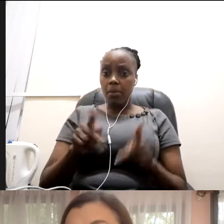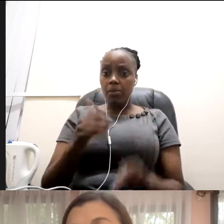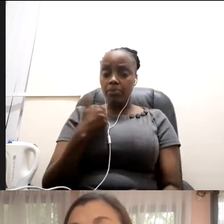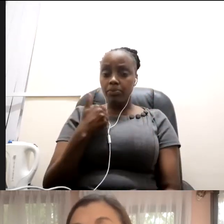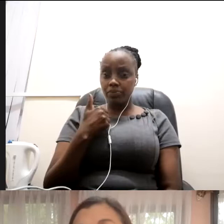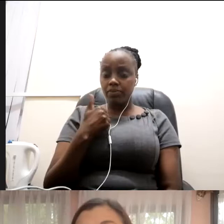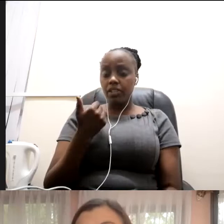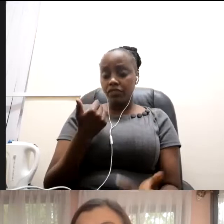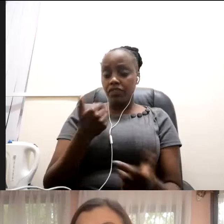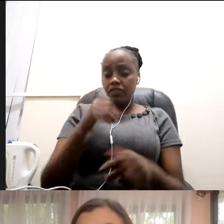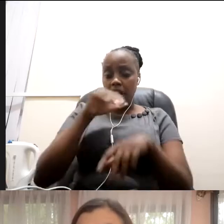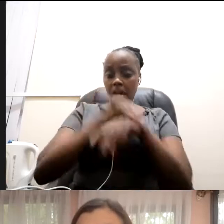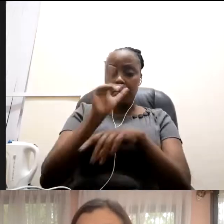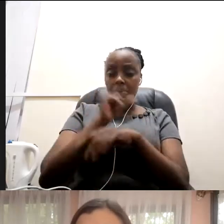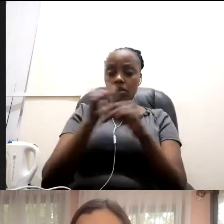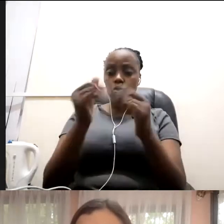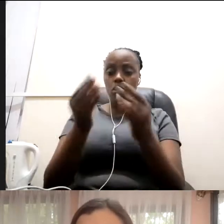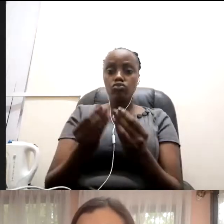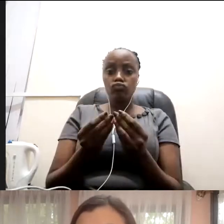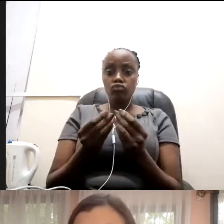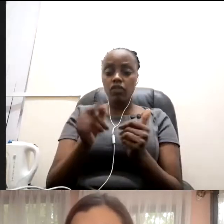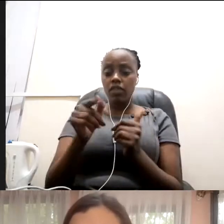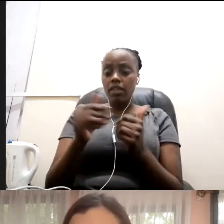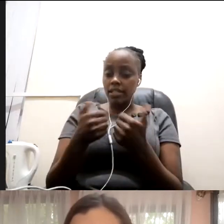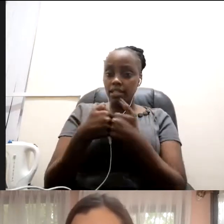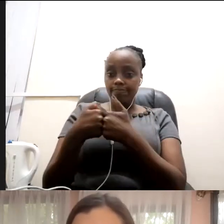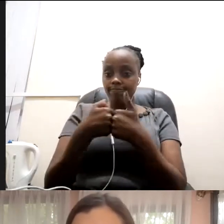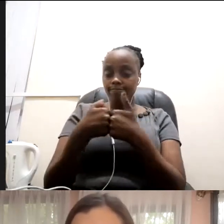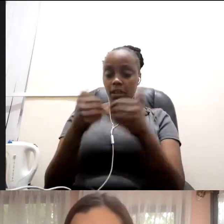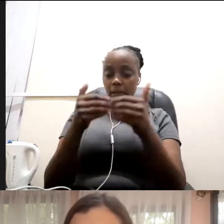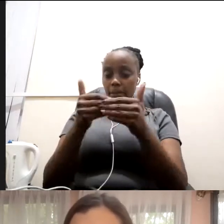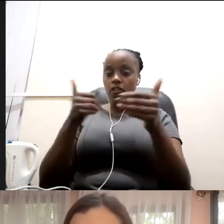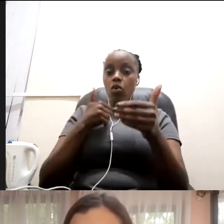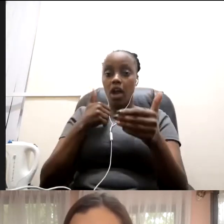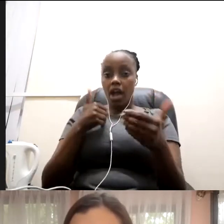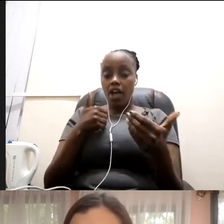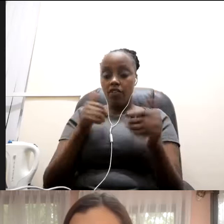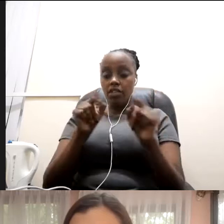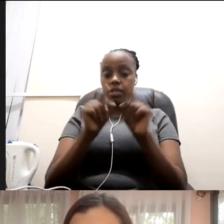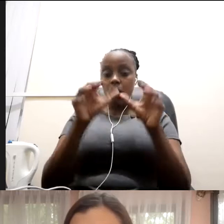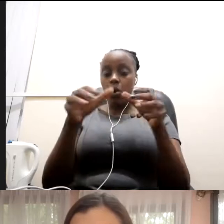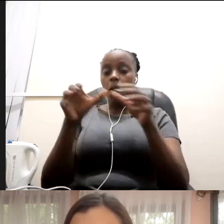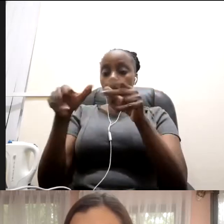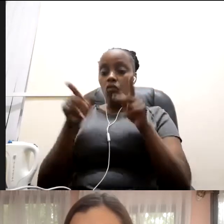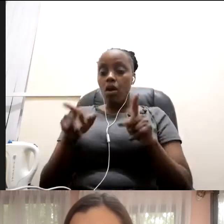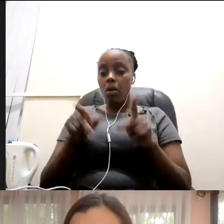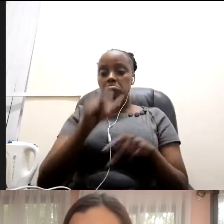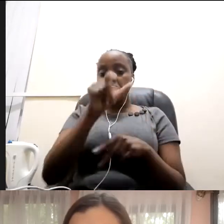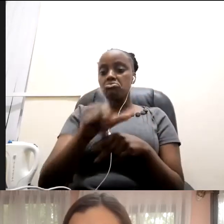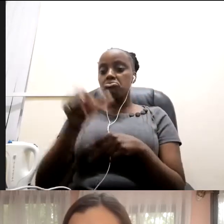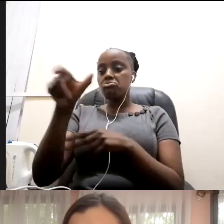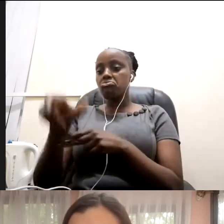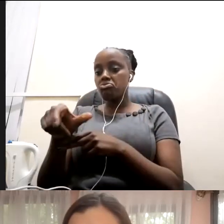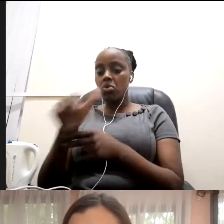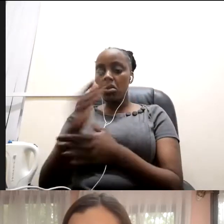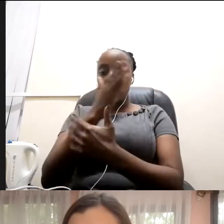discovered in trying to solve those challenges that we have faced as a community of persons with disabilities. But I will not speak